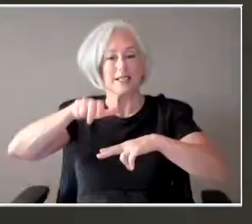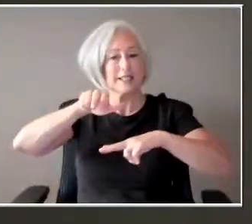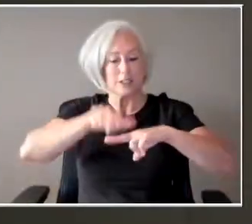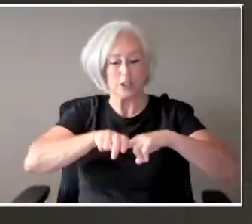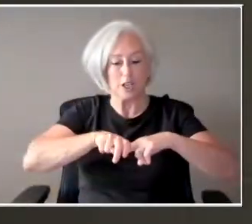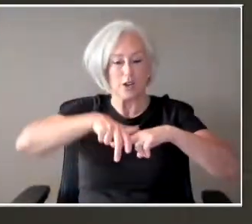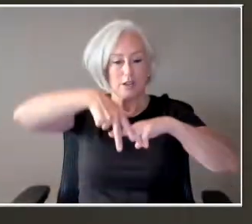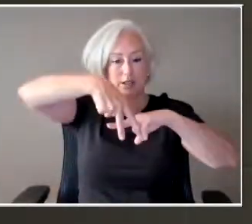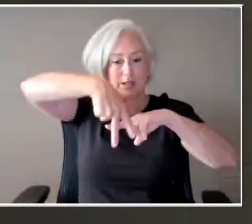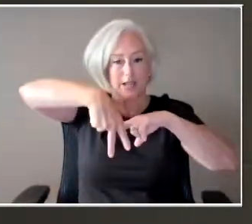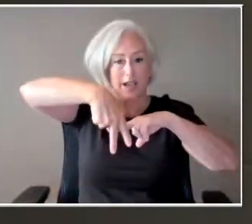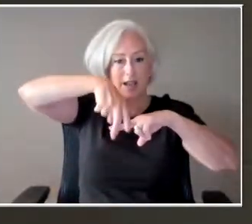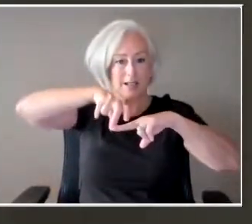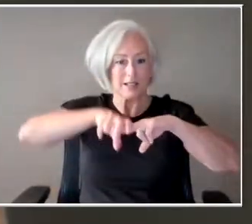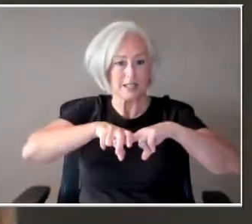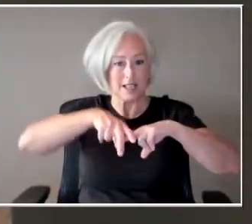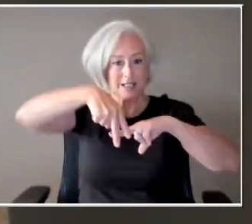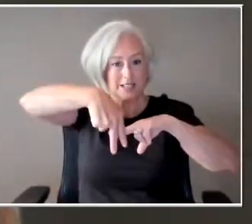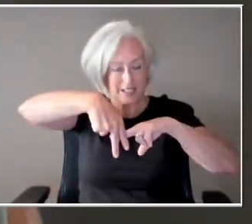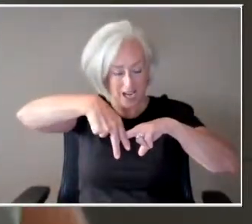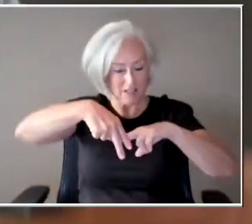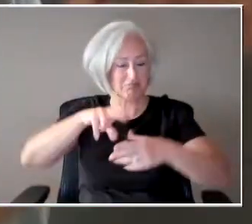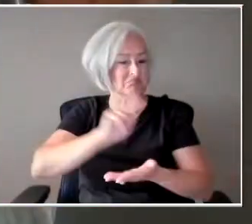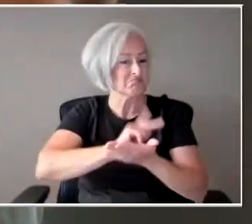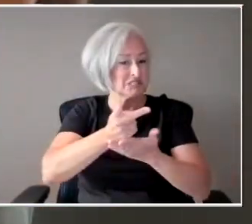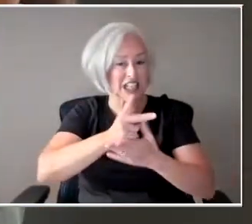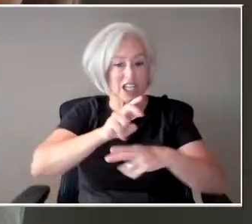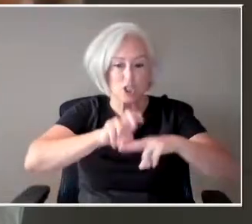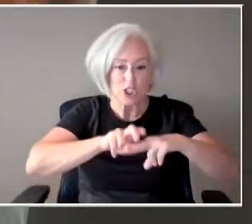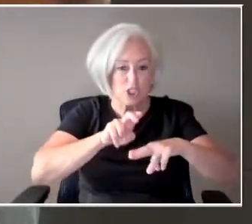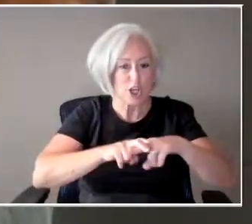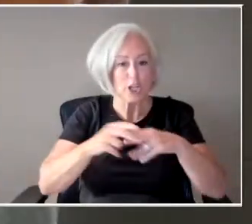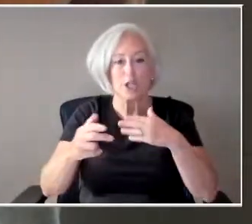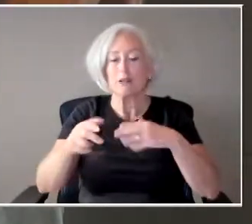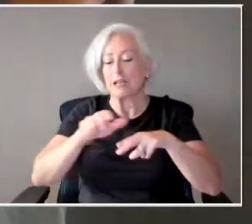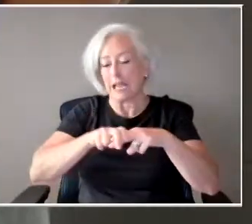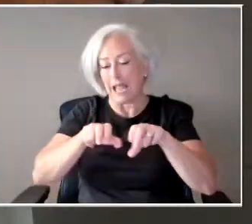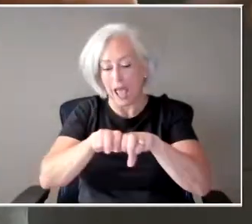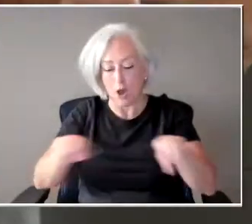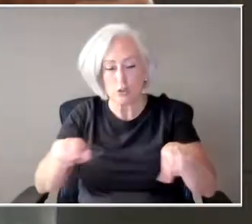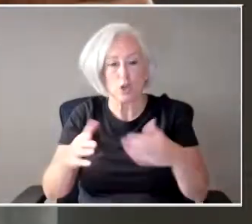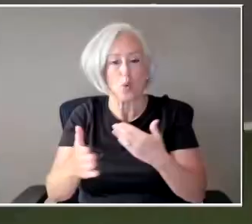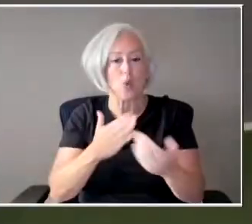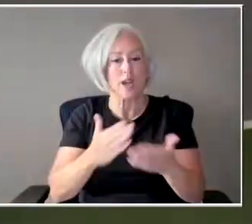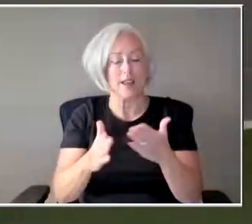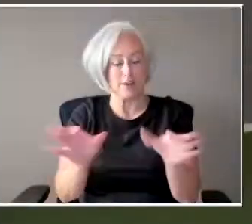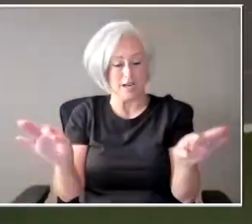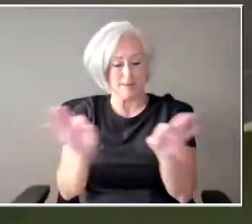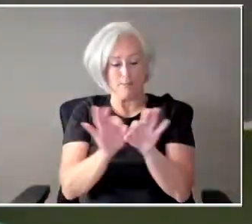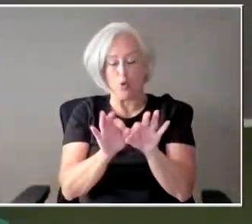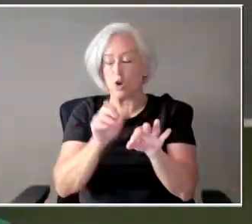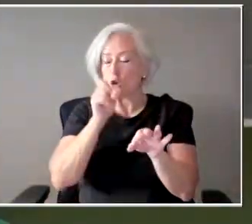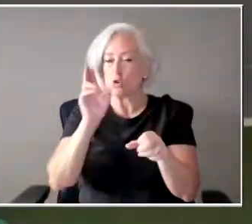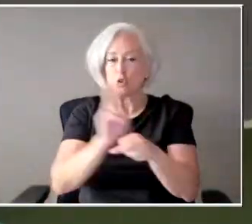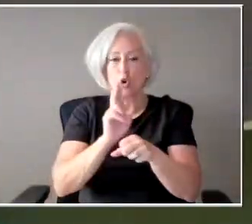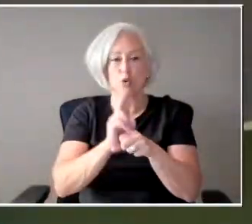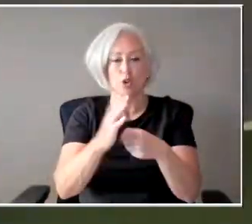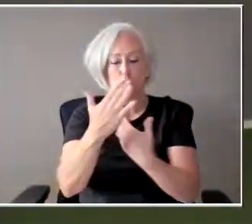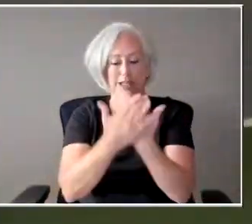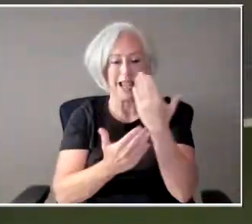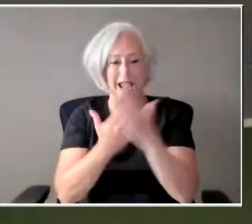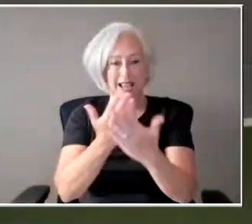from wherever you have at home. Okay. But biggest thing is you're not going to use your hands. So as you just hands across your chest, you're going to squat down, tap your